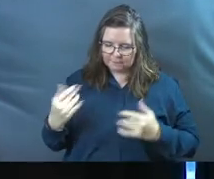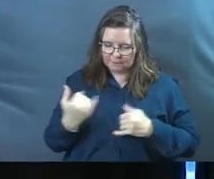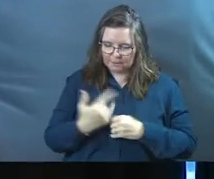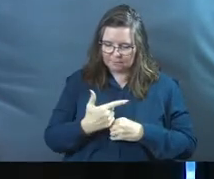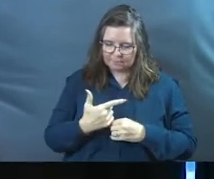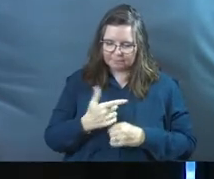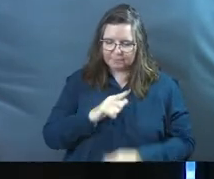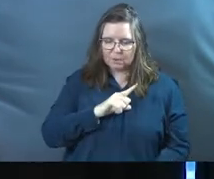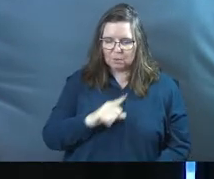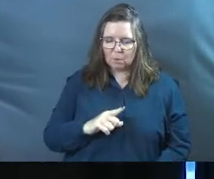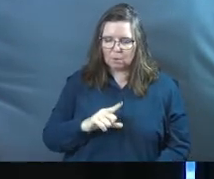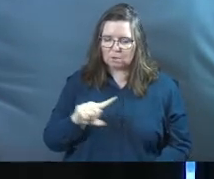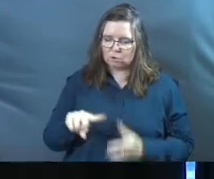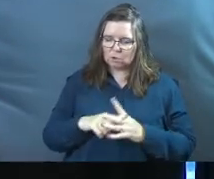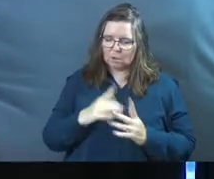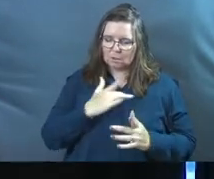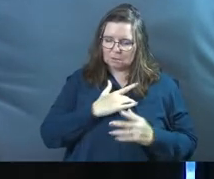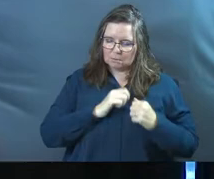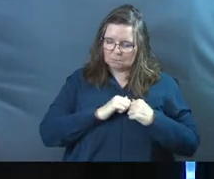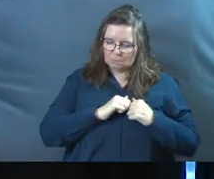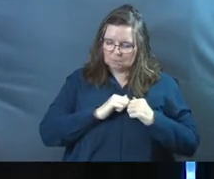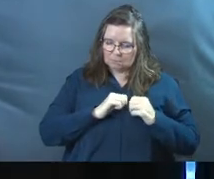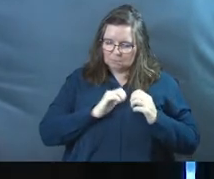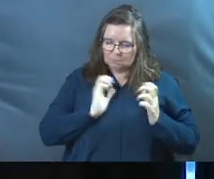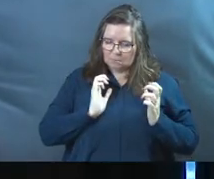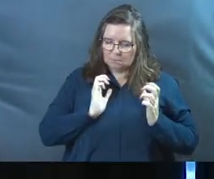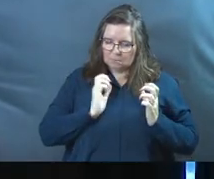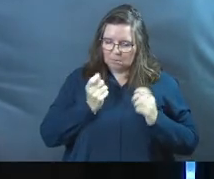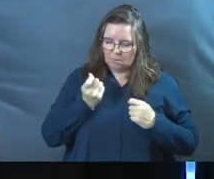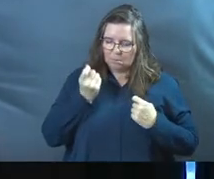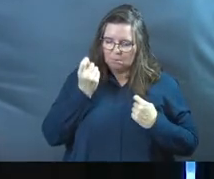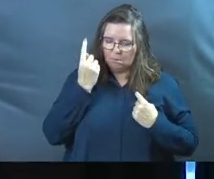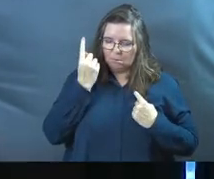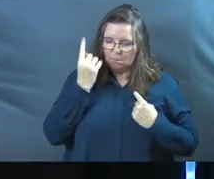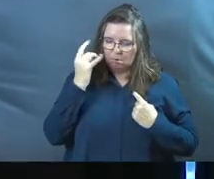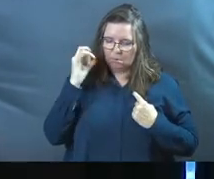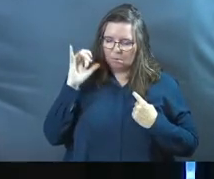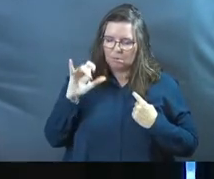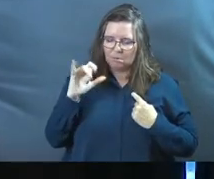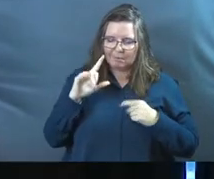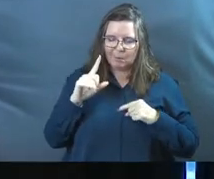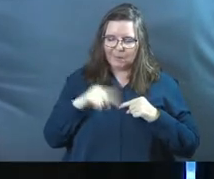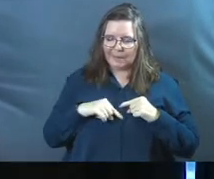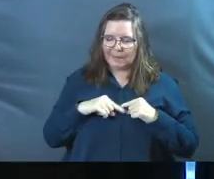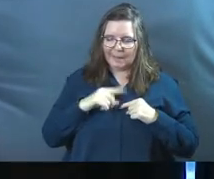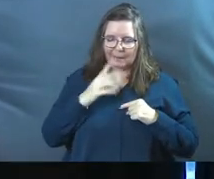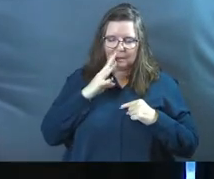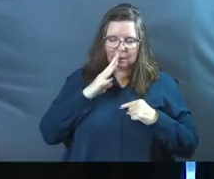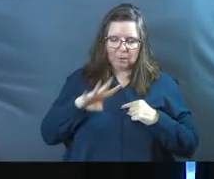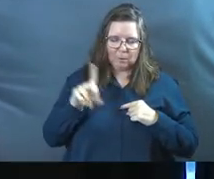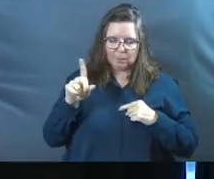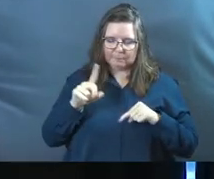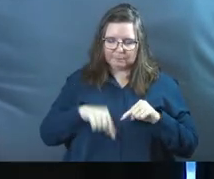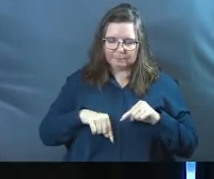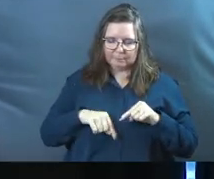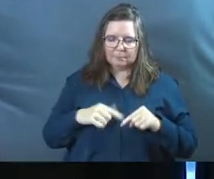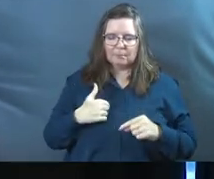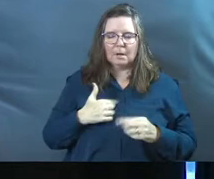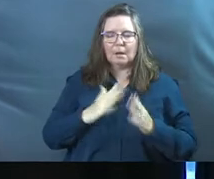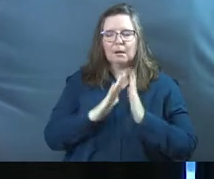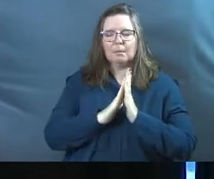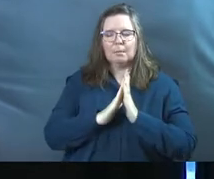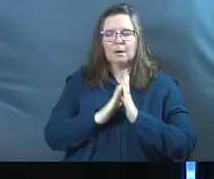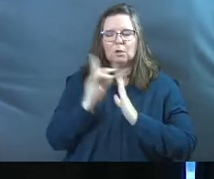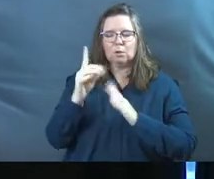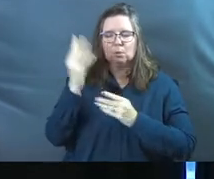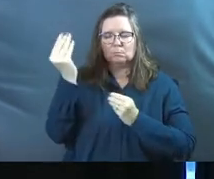Lord, I ask that you would start to open our hearts, God, and that you would speak to us in such a clear voice that we can't deny you. And God, I pray that the